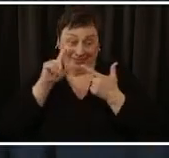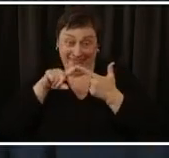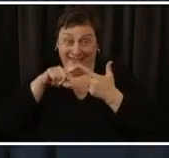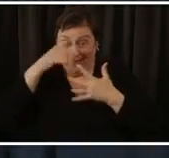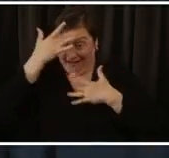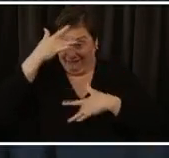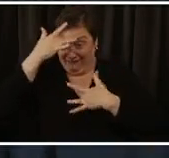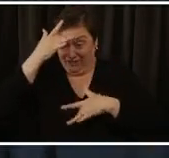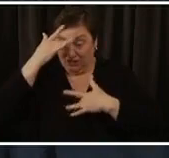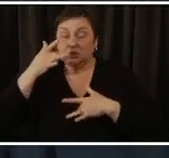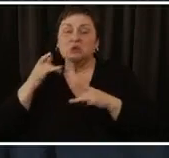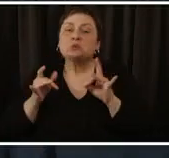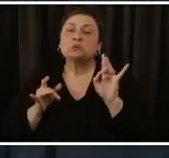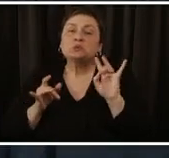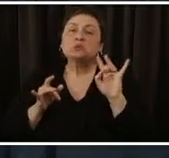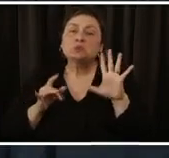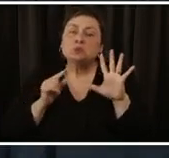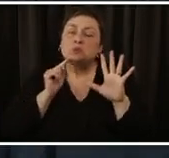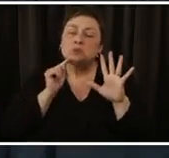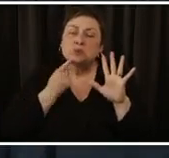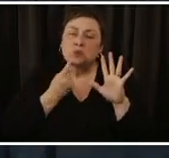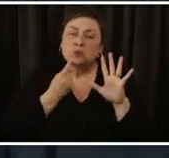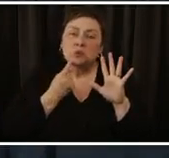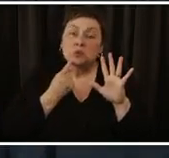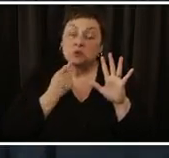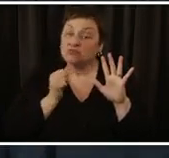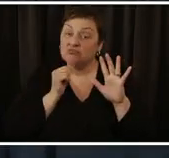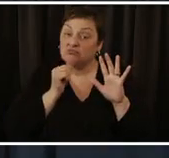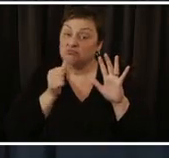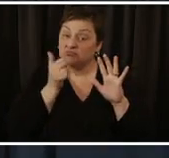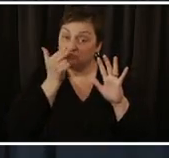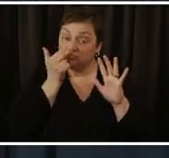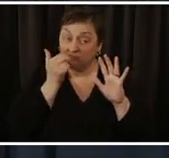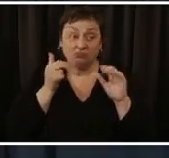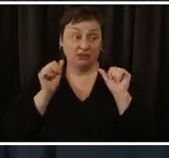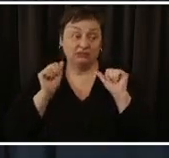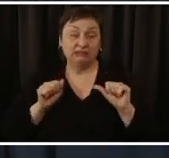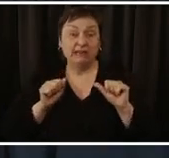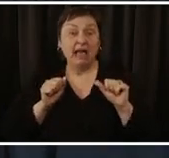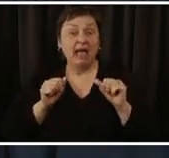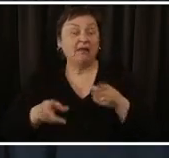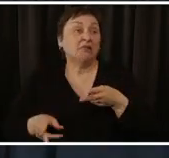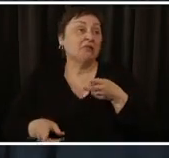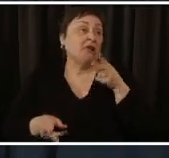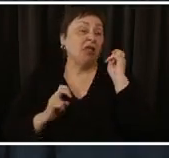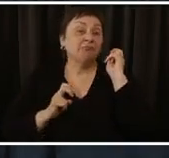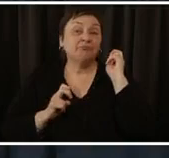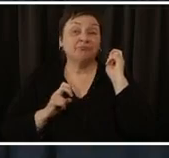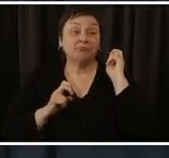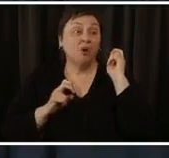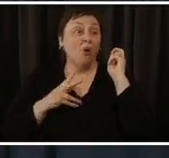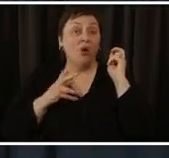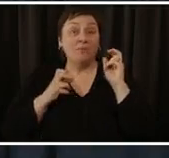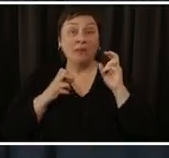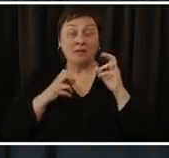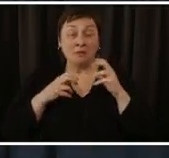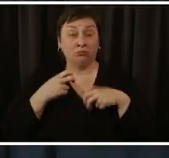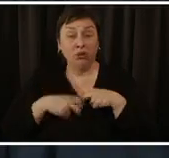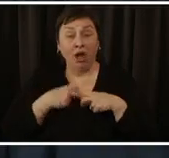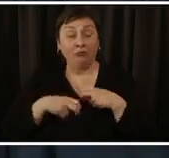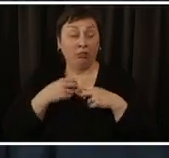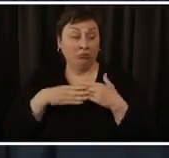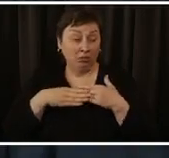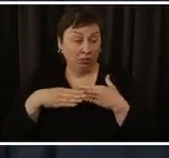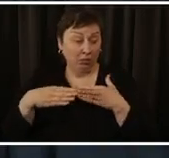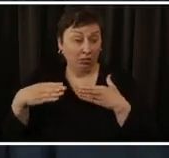They come with hospitalization, ongoing symptoms, long COVID we talk about, and mortality, of course. And so really